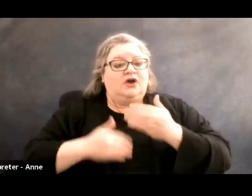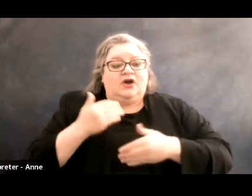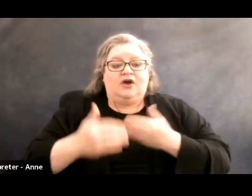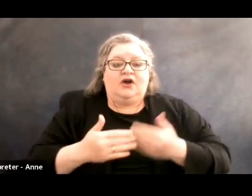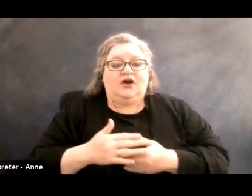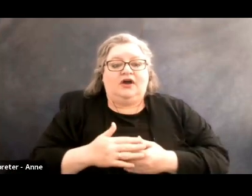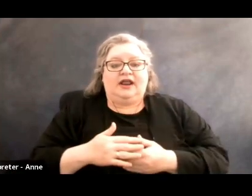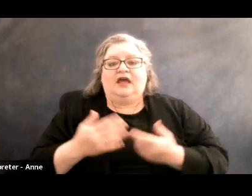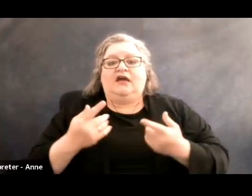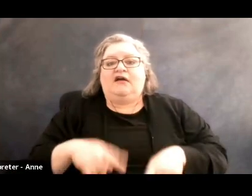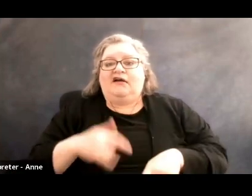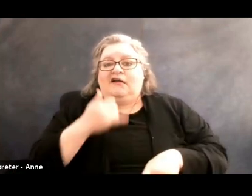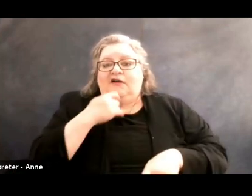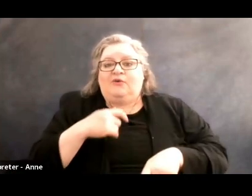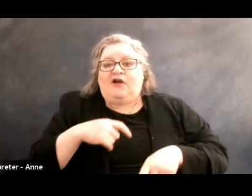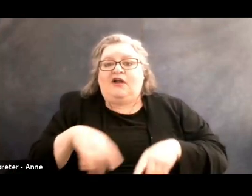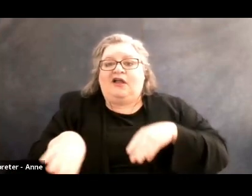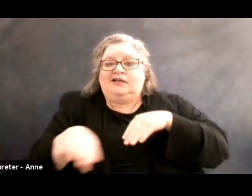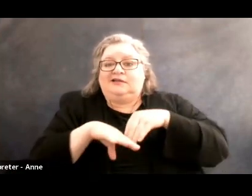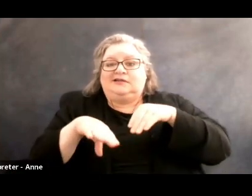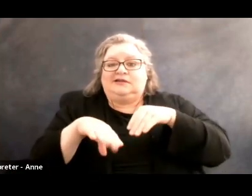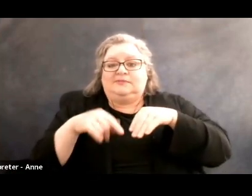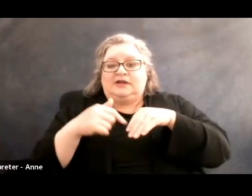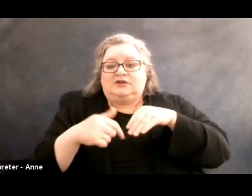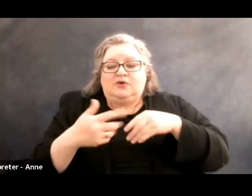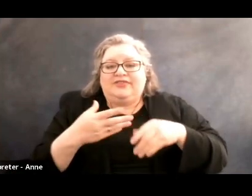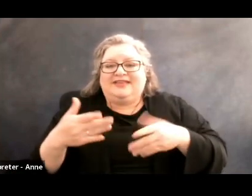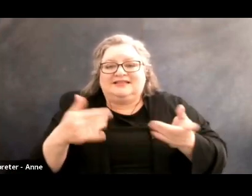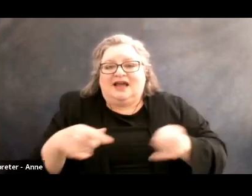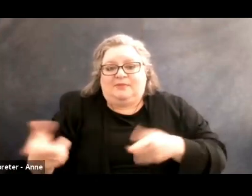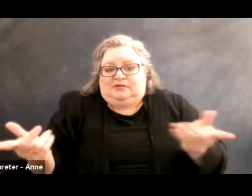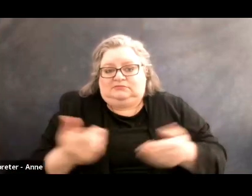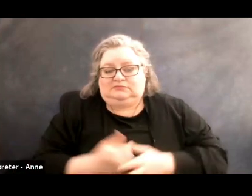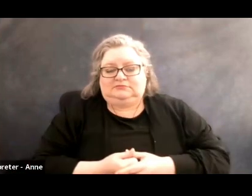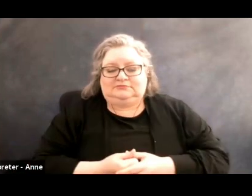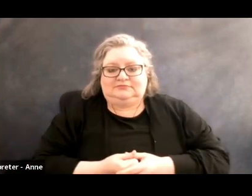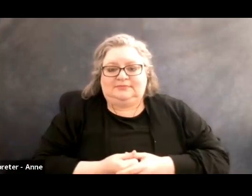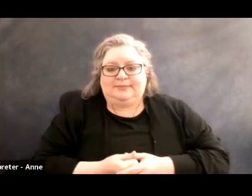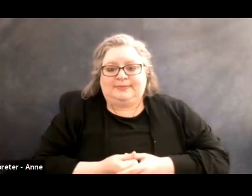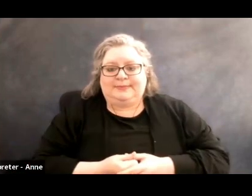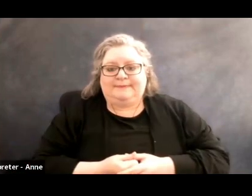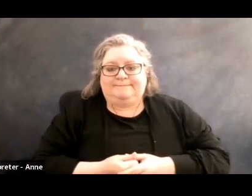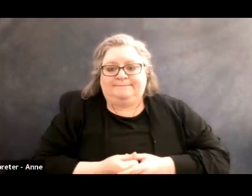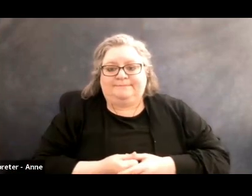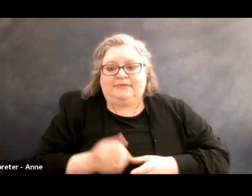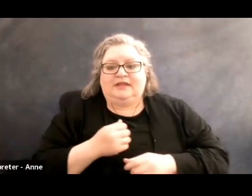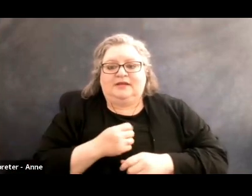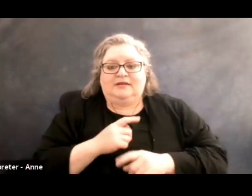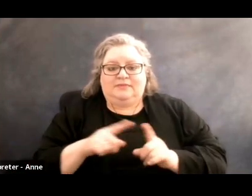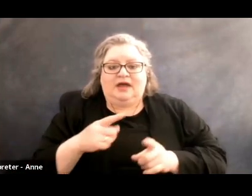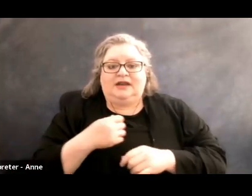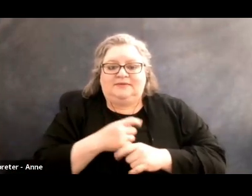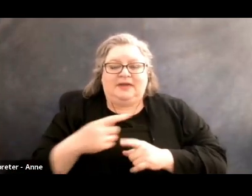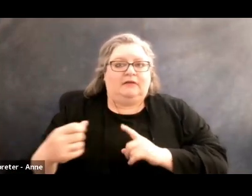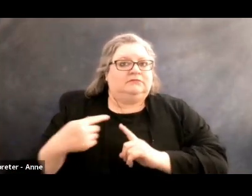I stub my toe. That's a thing that happened. But it created an activation.